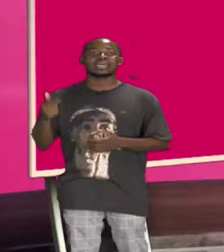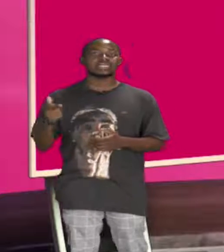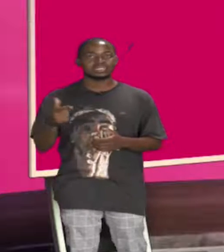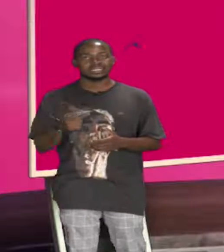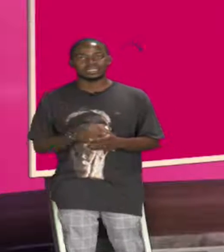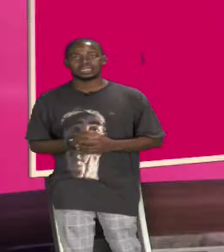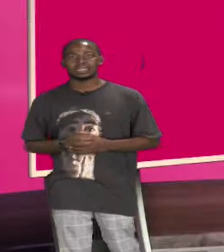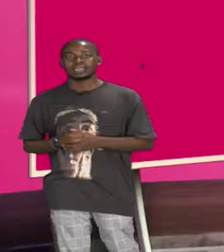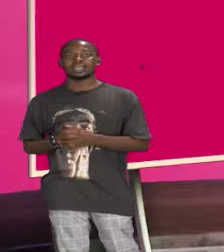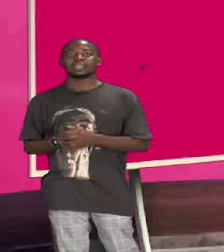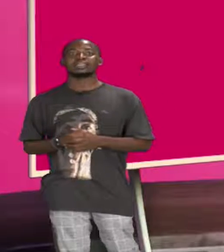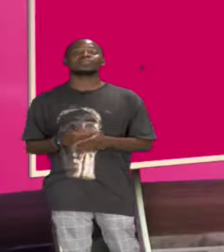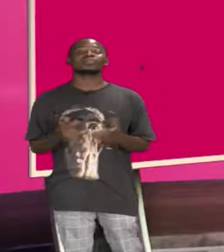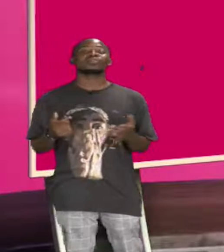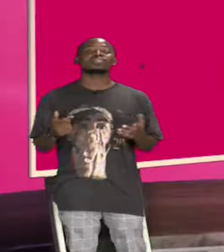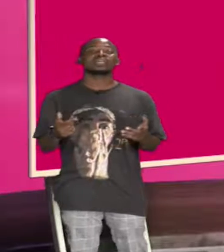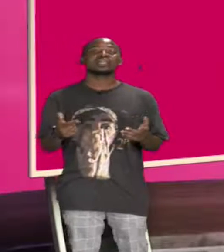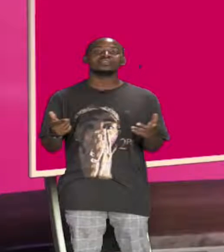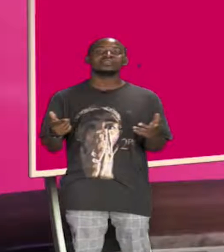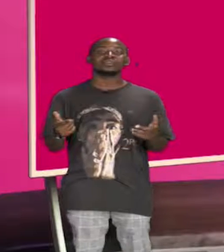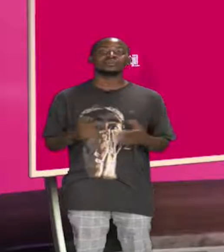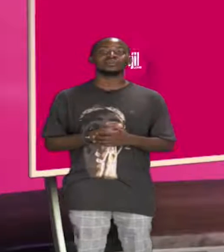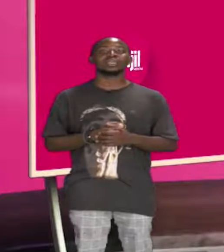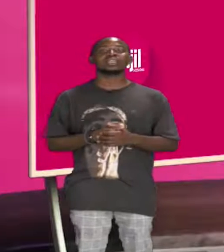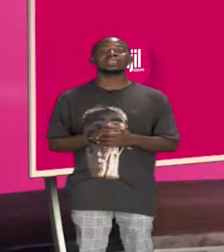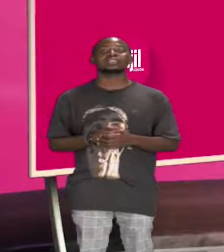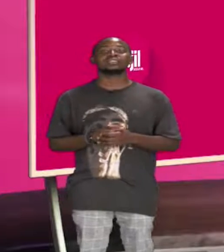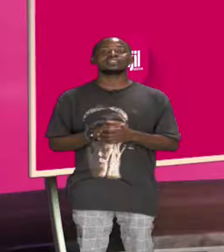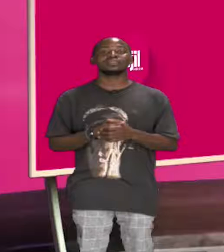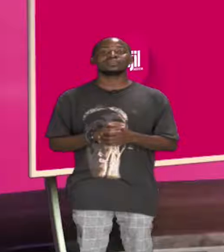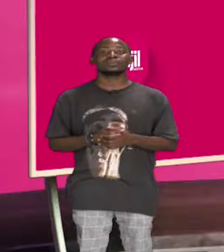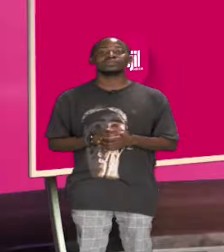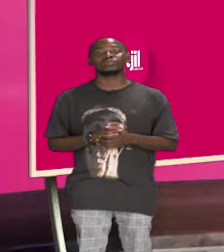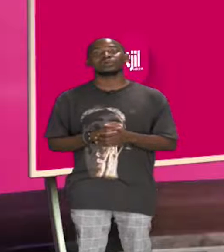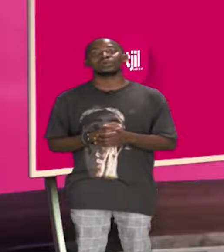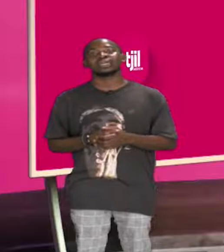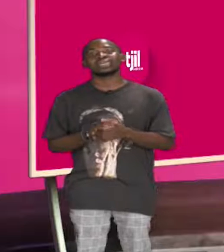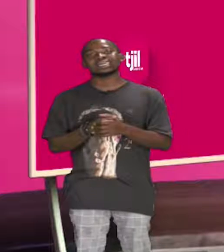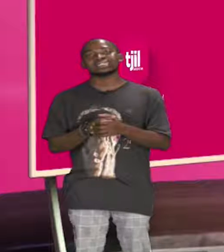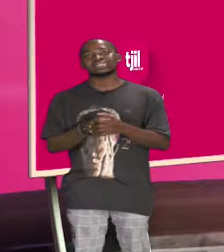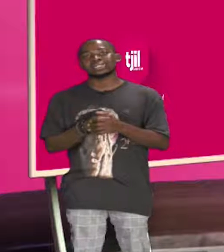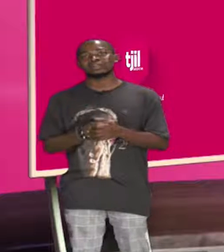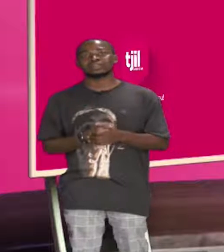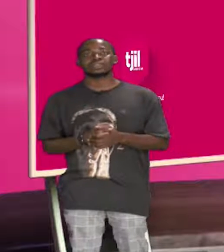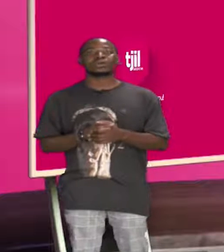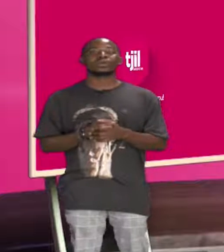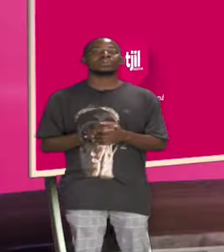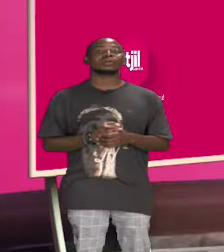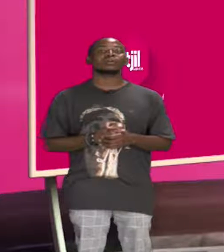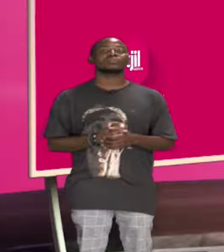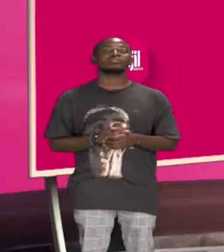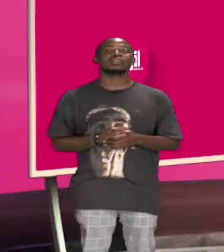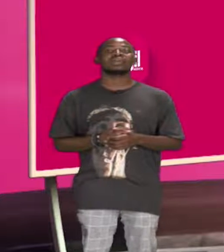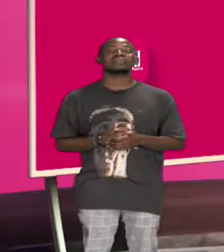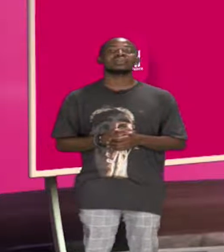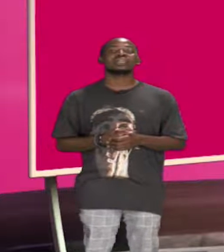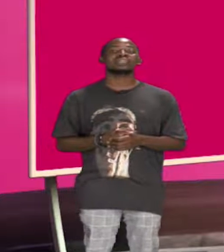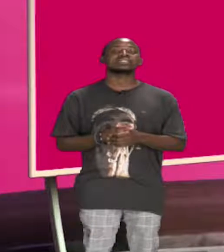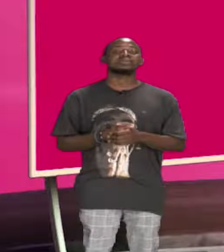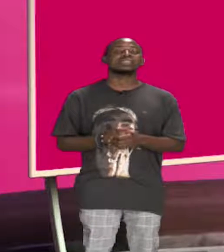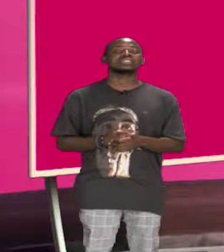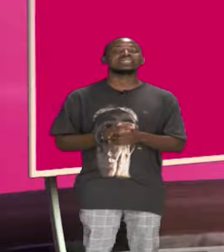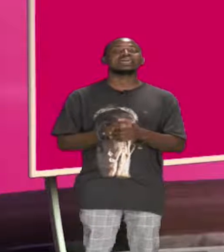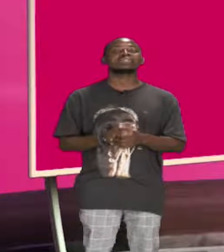as Ethnics. And for those that are in Windhoek, you can catch DJ Vuyo tomorrow at Access Lounge, where they are going to be having